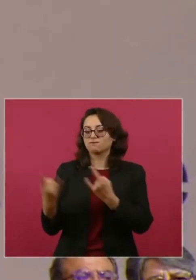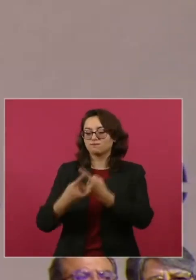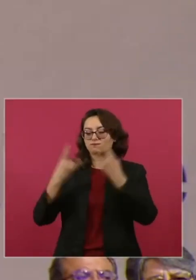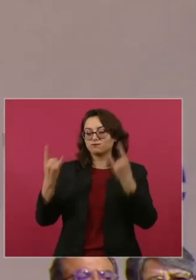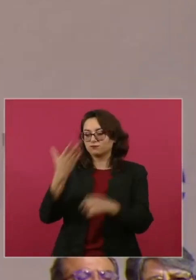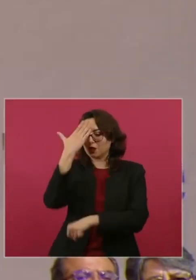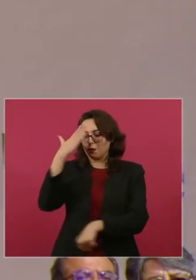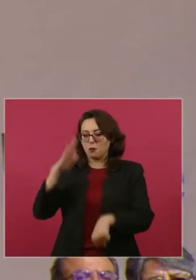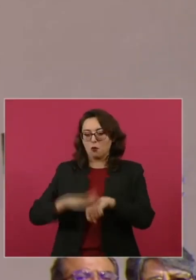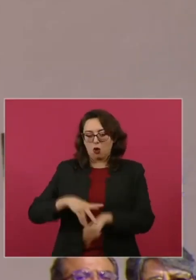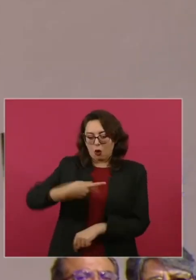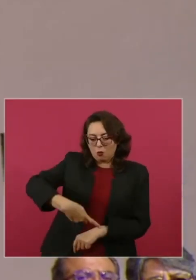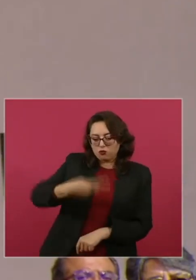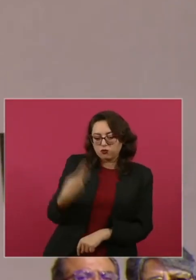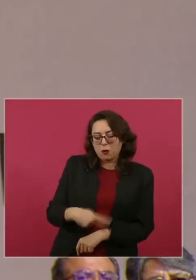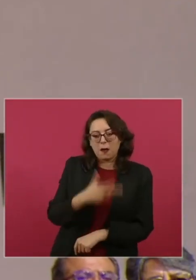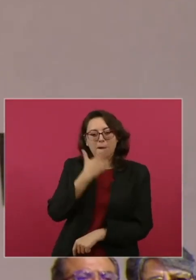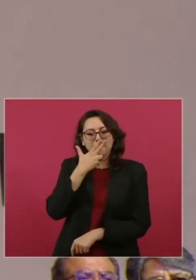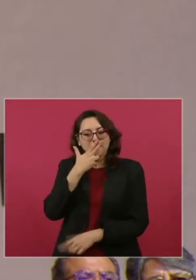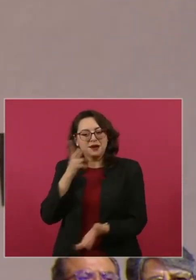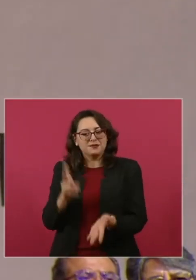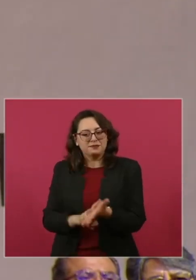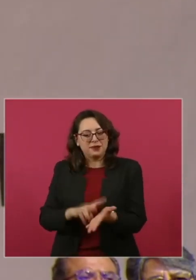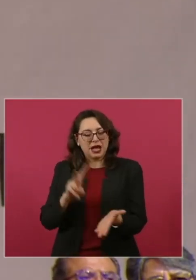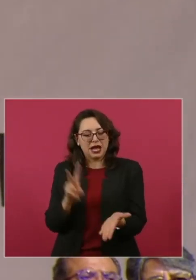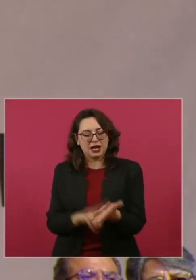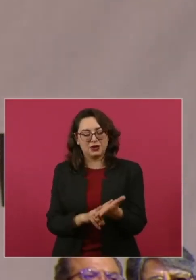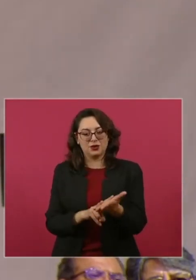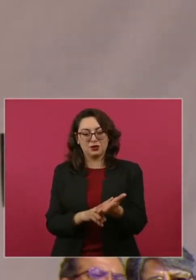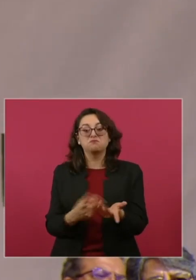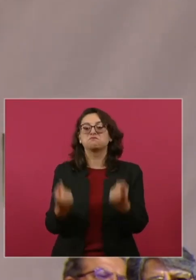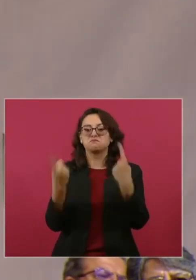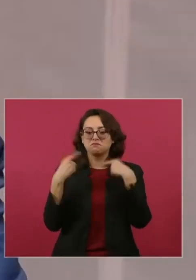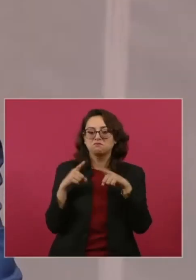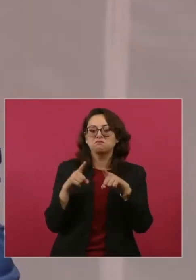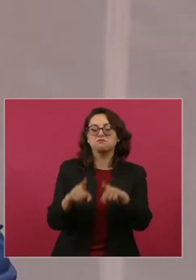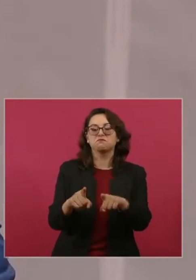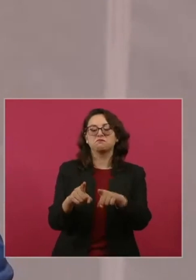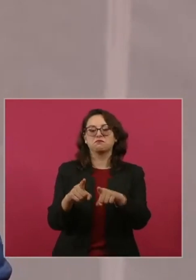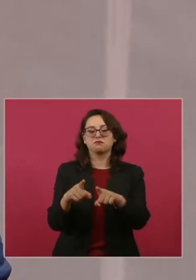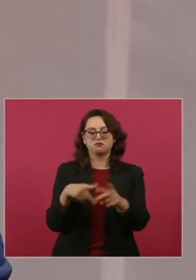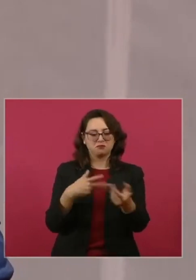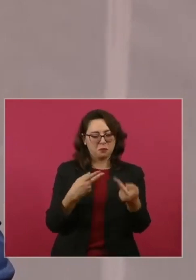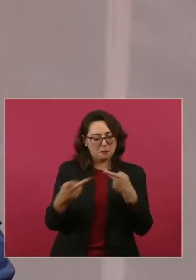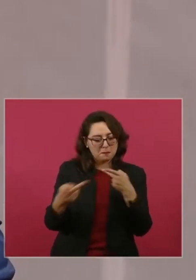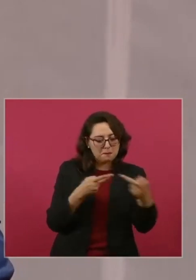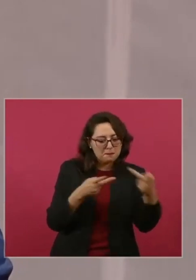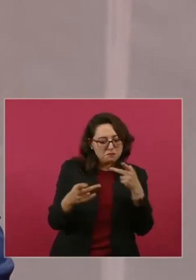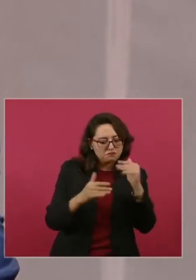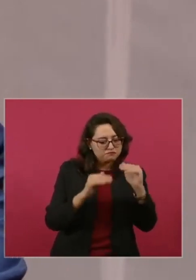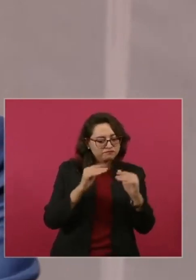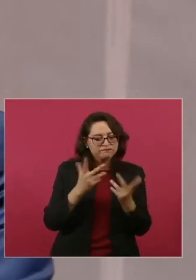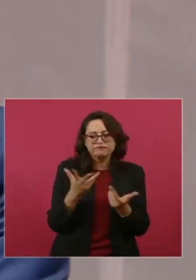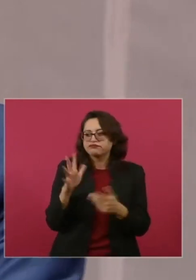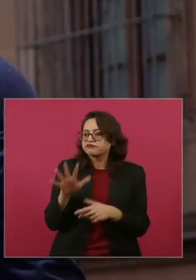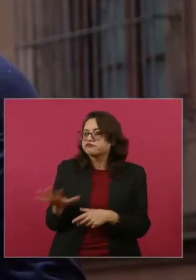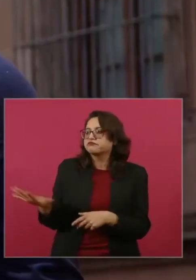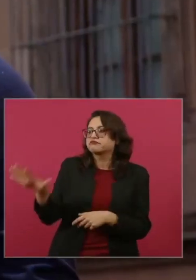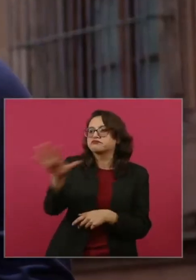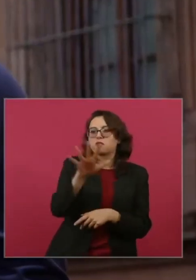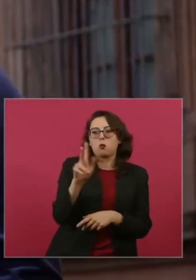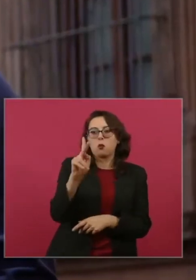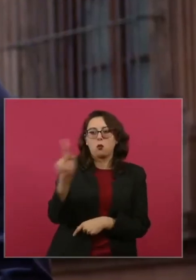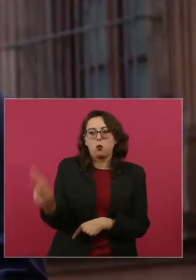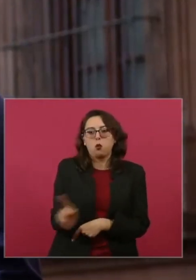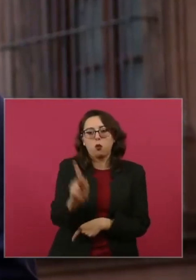patrimonio we histórico. Have fought for our memory y al mismo tiempo, and historical se han heritage. Aplicado planes there have been plans de justicia of, for